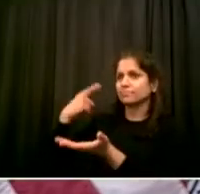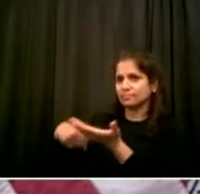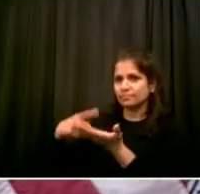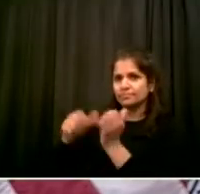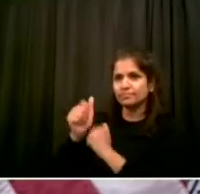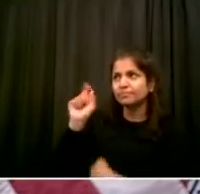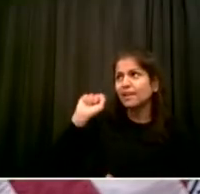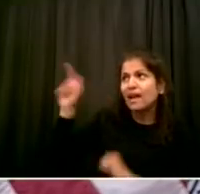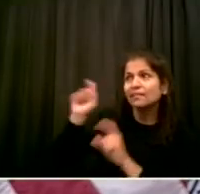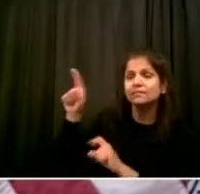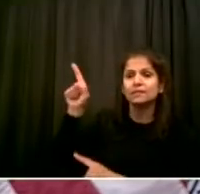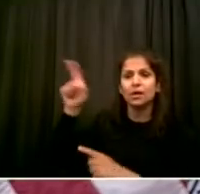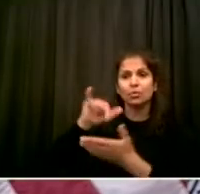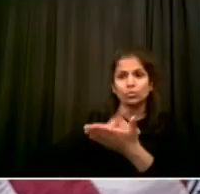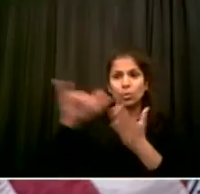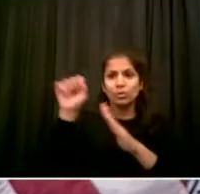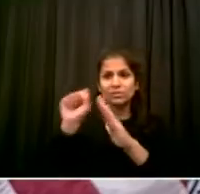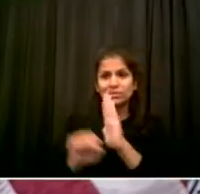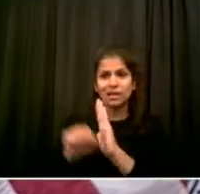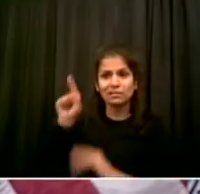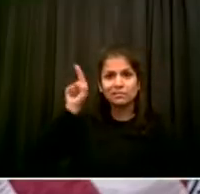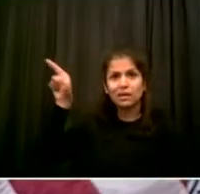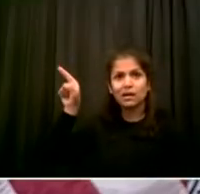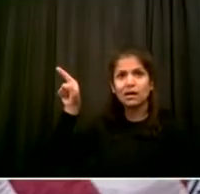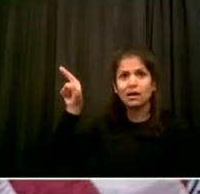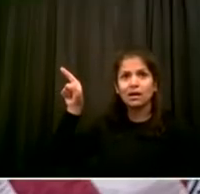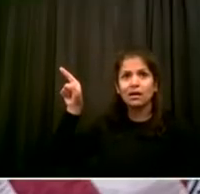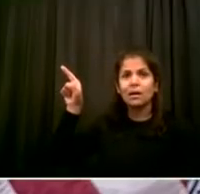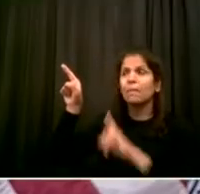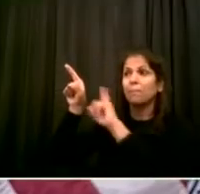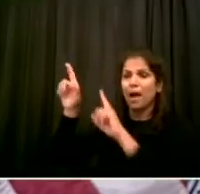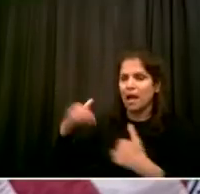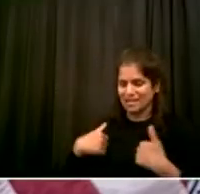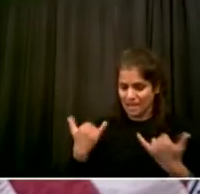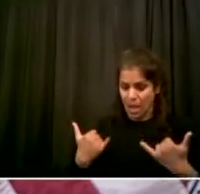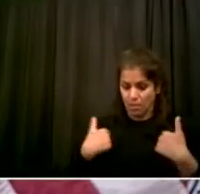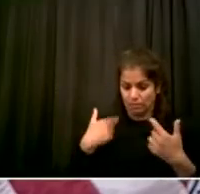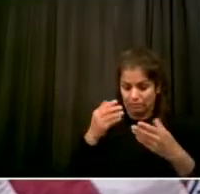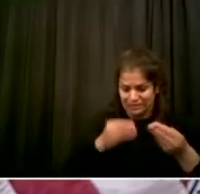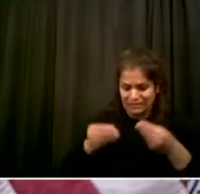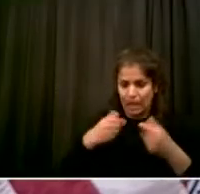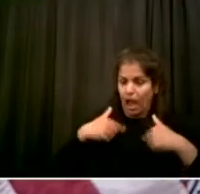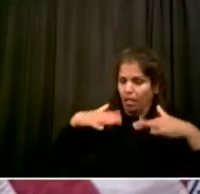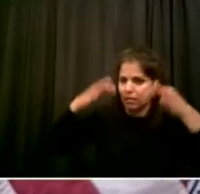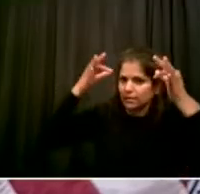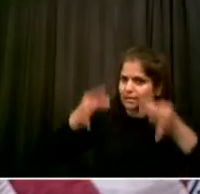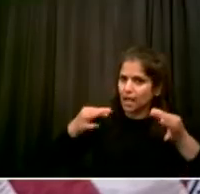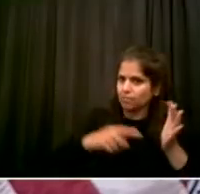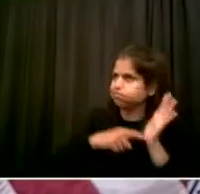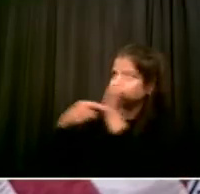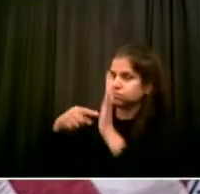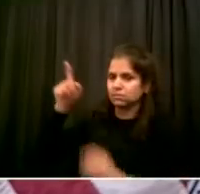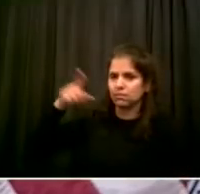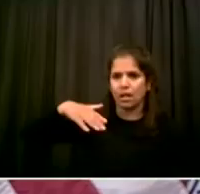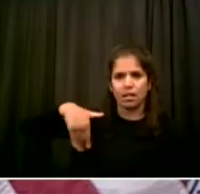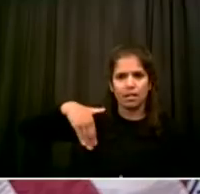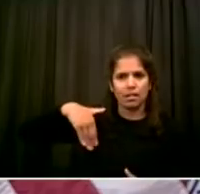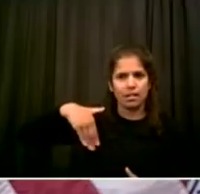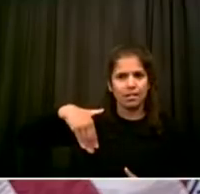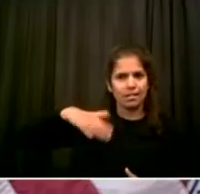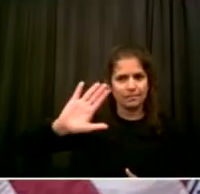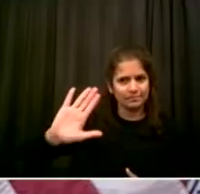do. A lot of folks in our labor community have stepped forward and let leaders in Albany know how important it is to protect working